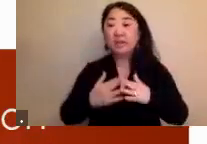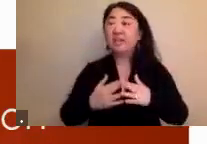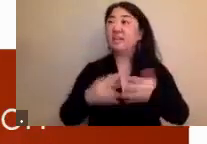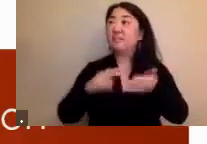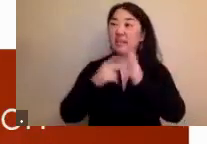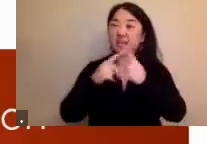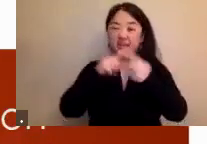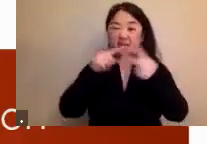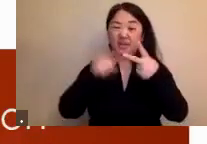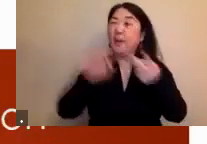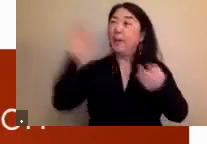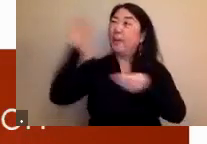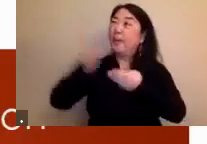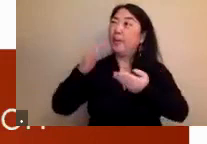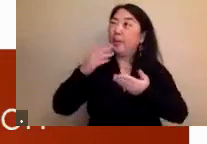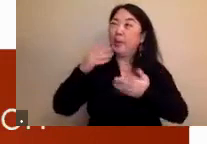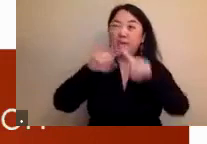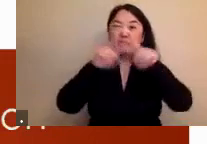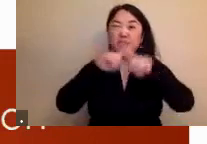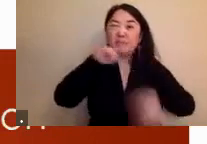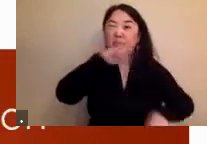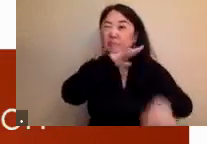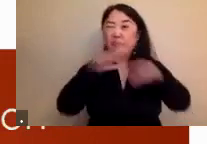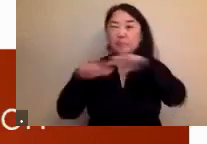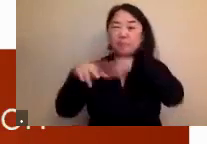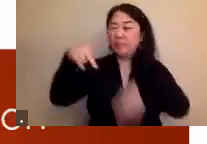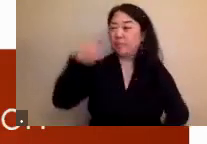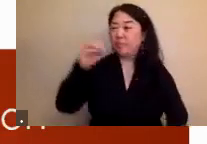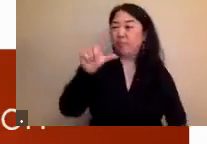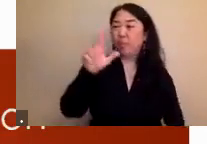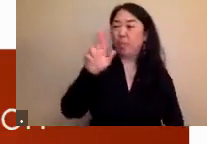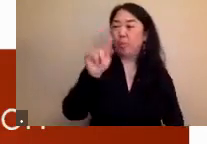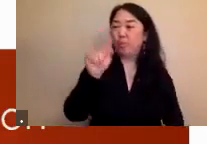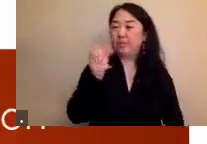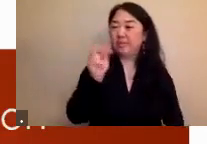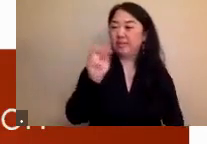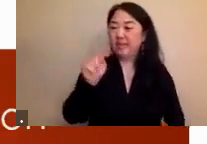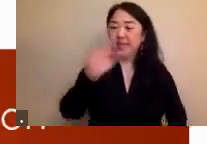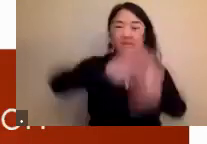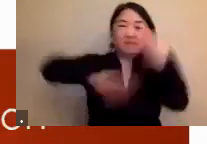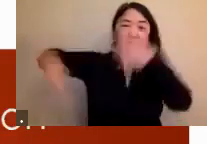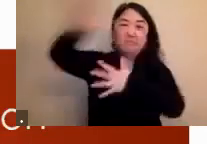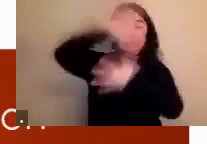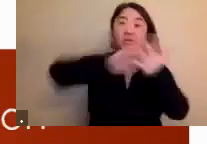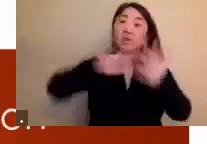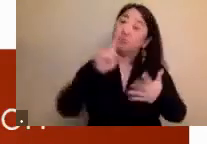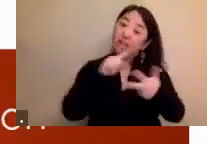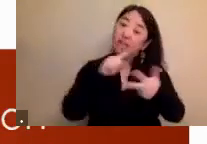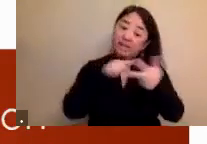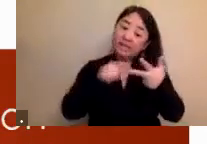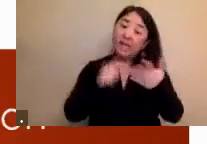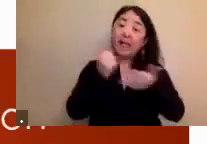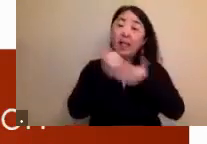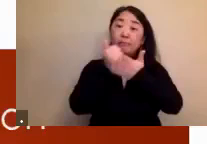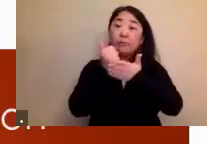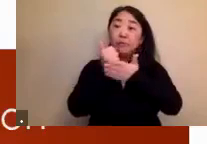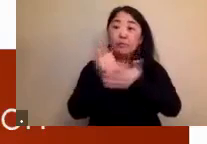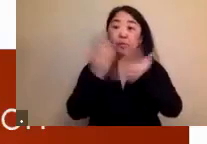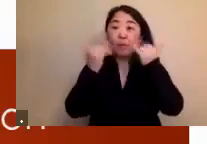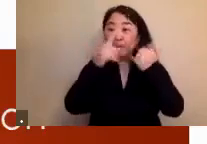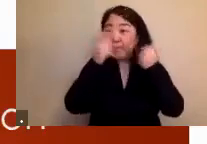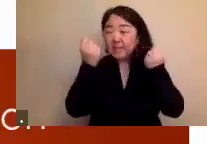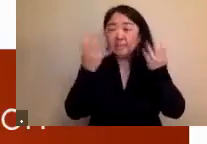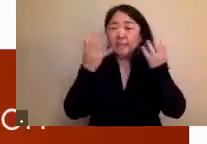air. And it's particularly helpful because many people in brown